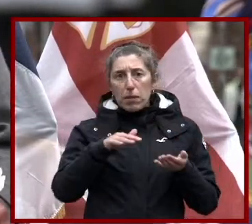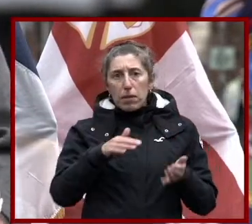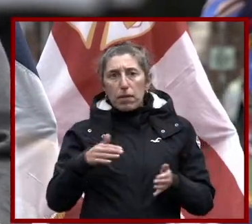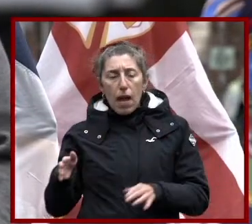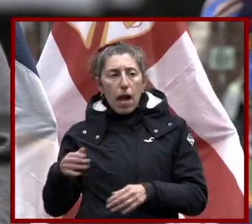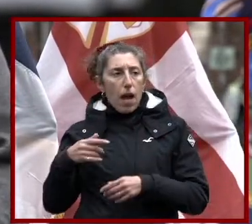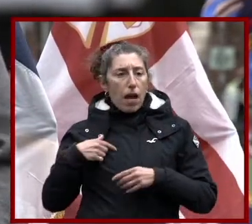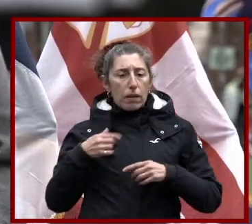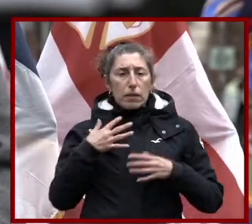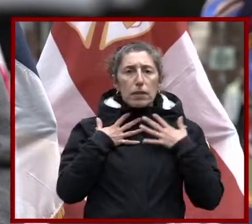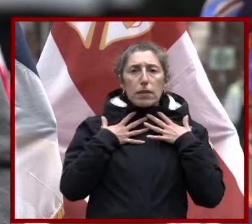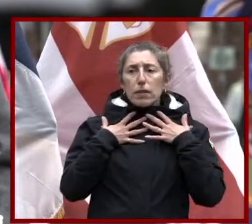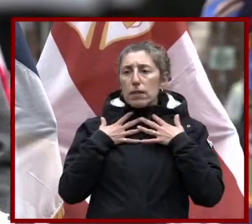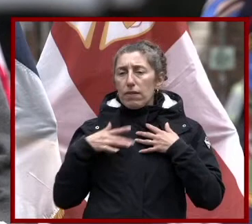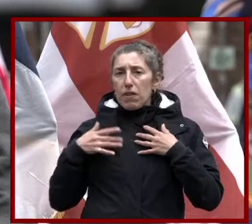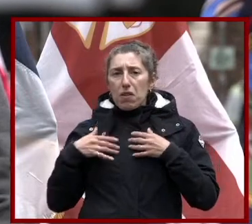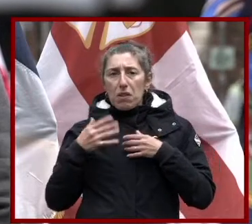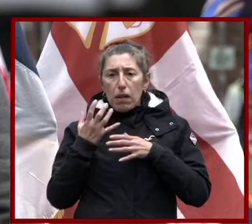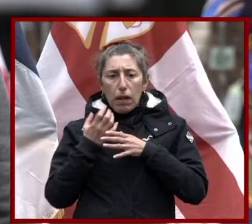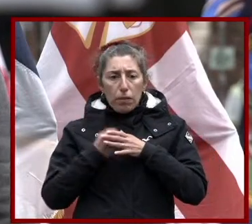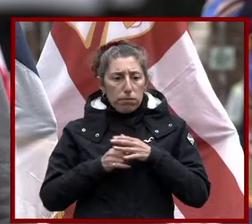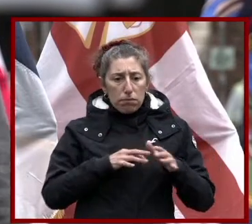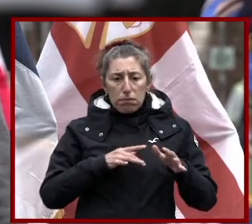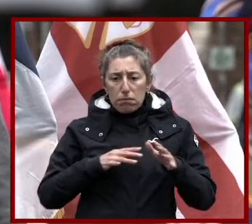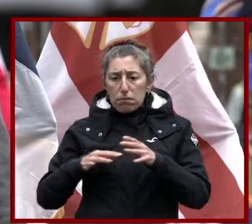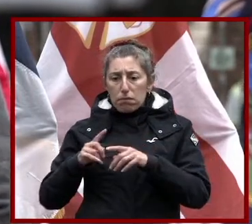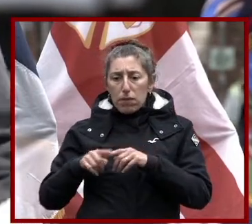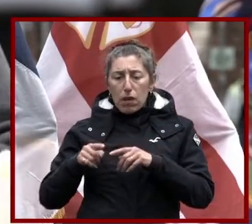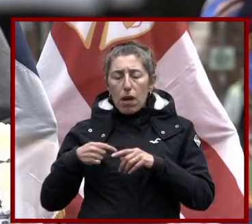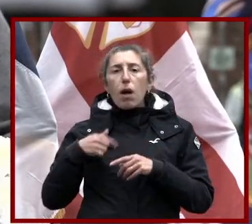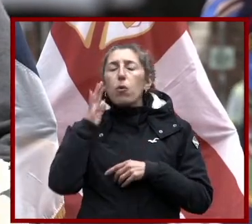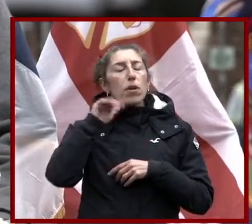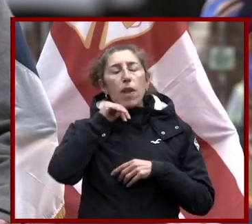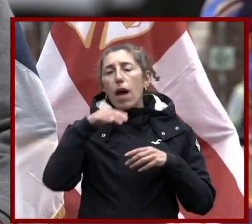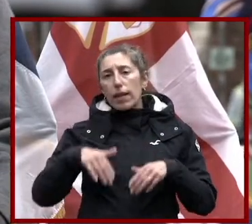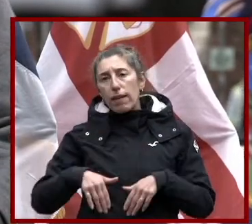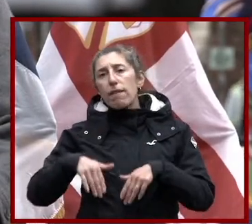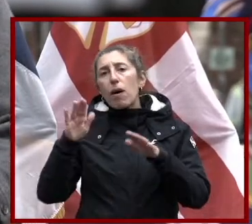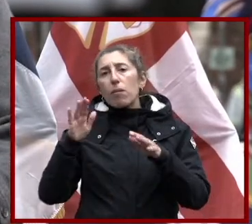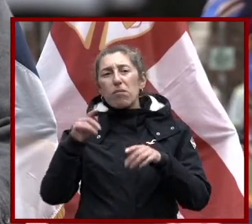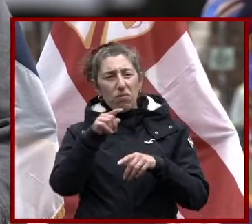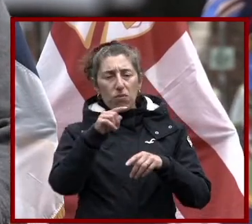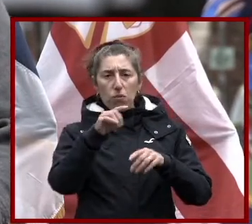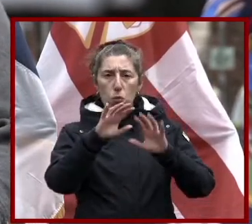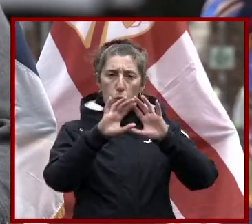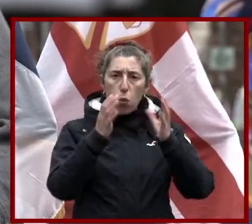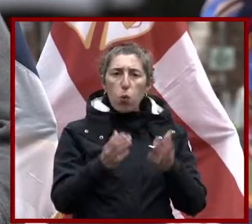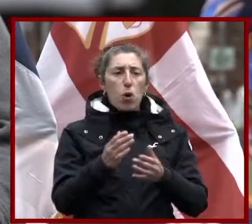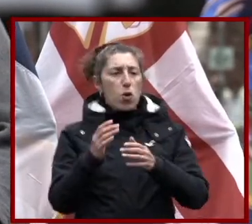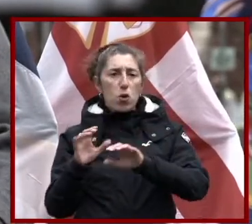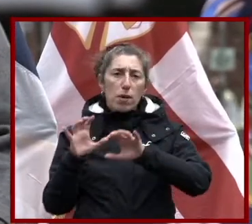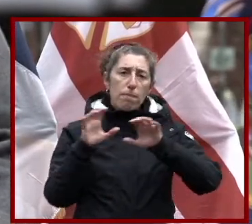dying, but I promise we'll bring the world to its feet and